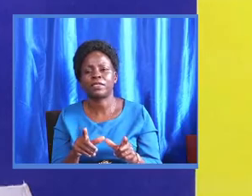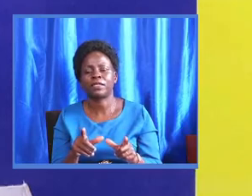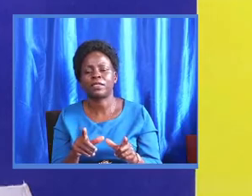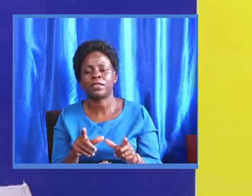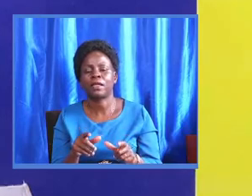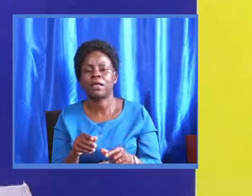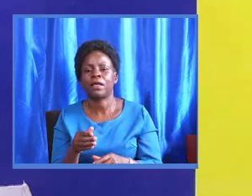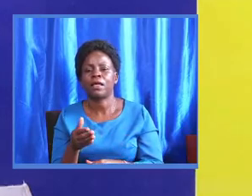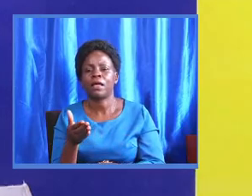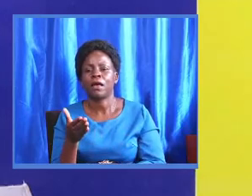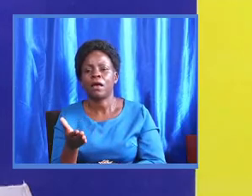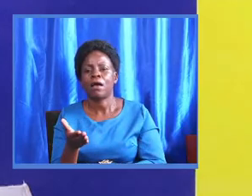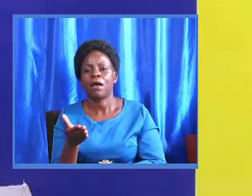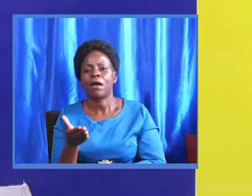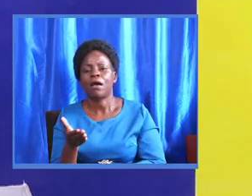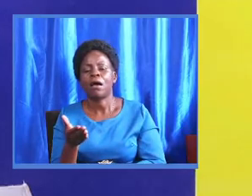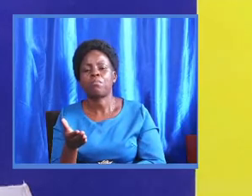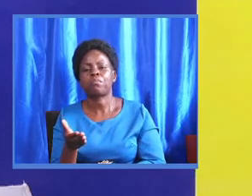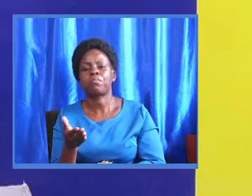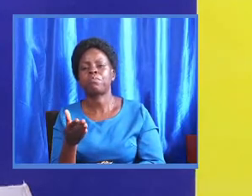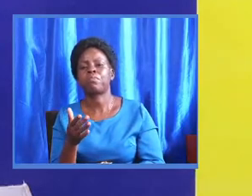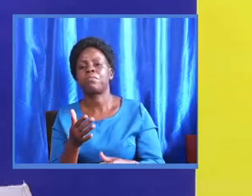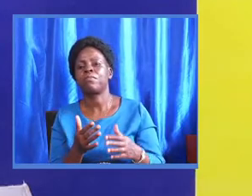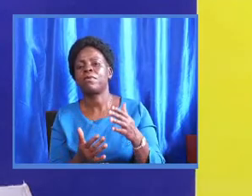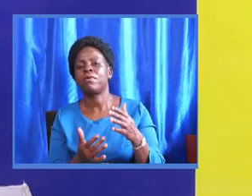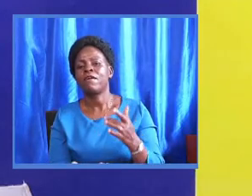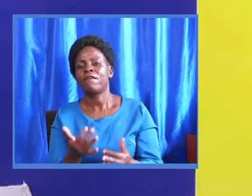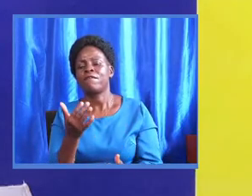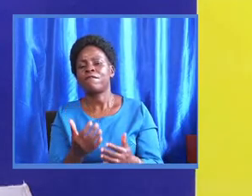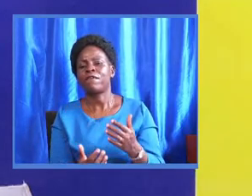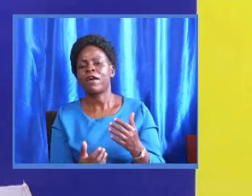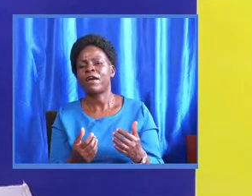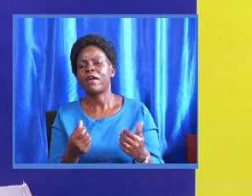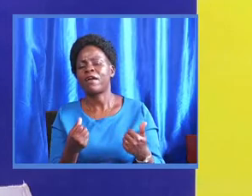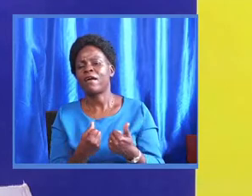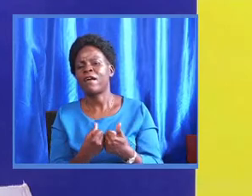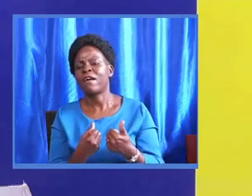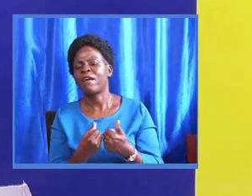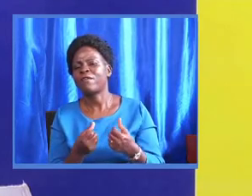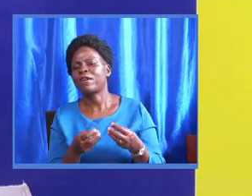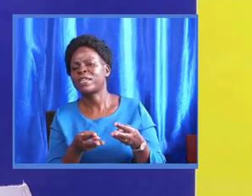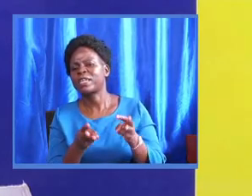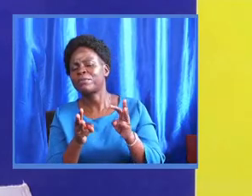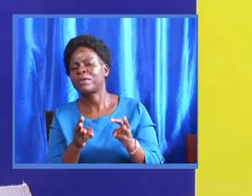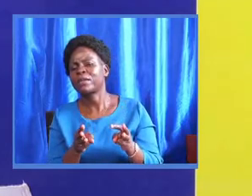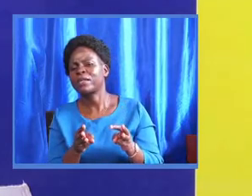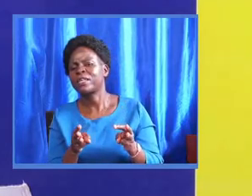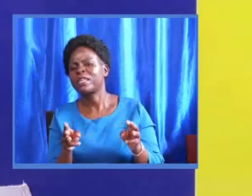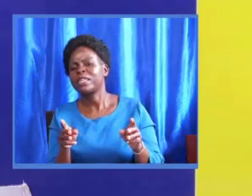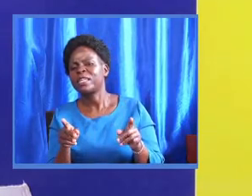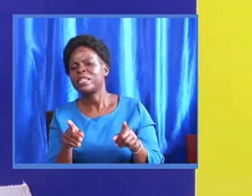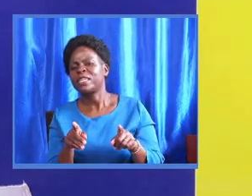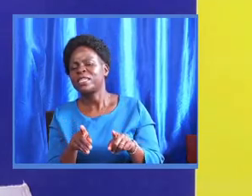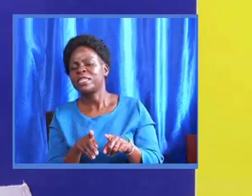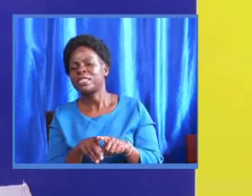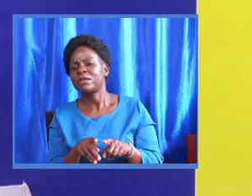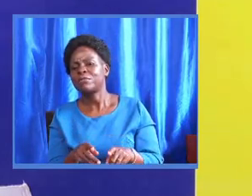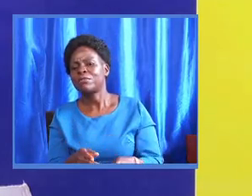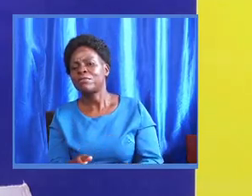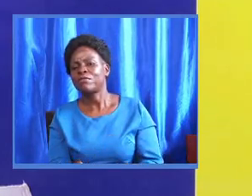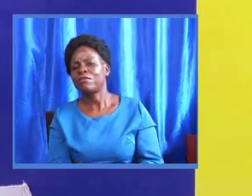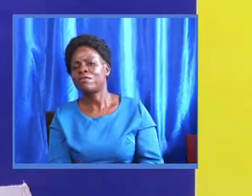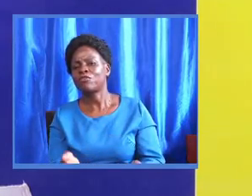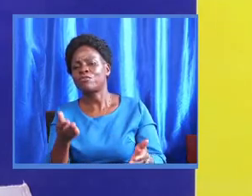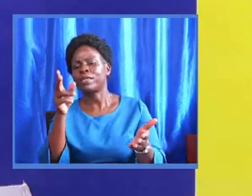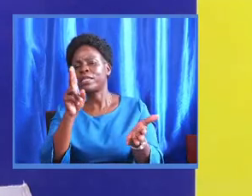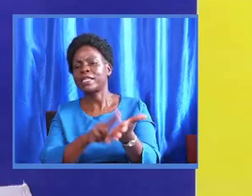There's a firefighting thing we have to get a certificate from. And there's also for the lift to be certified